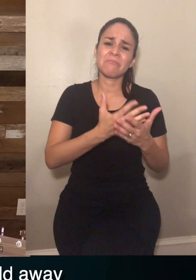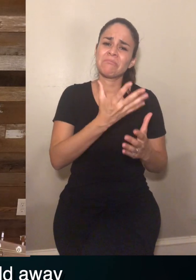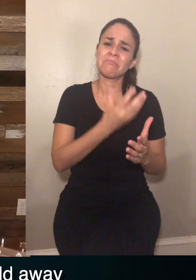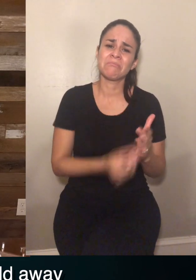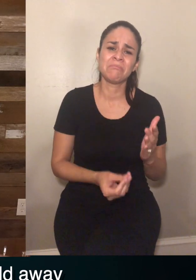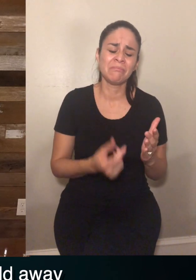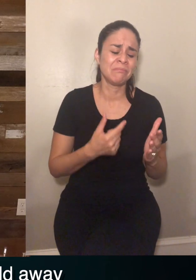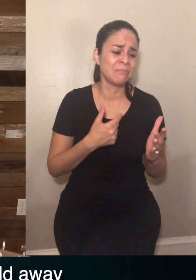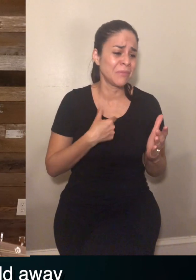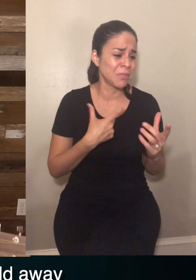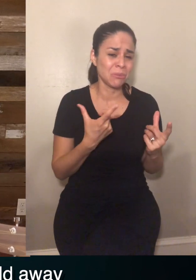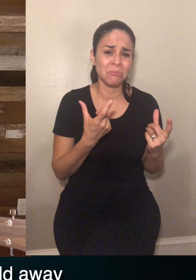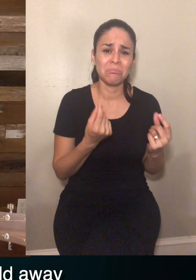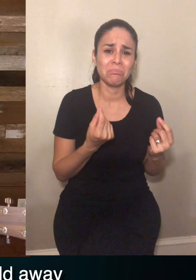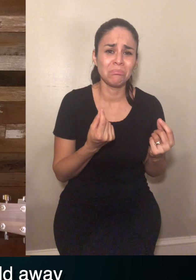can do,